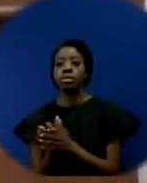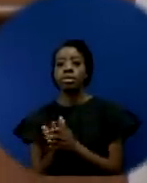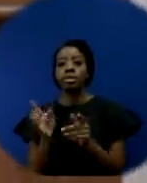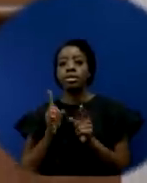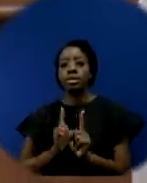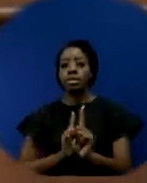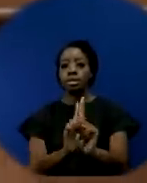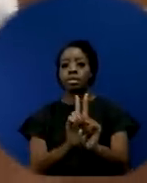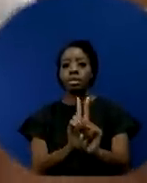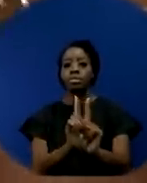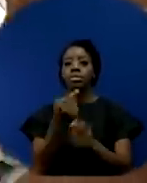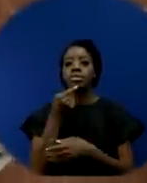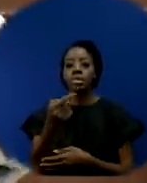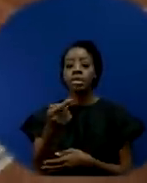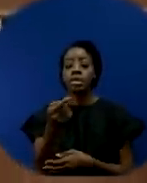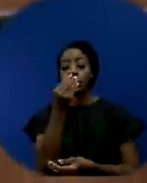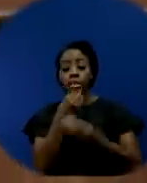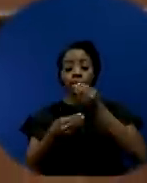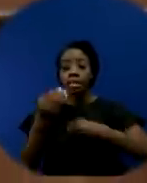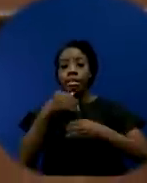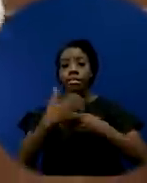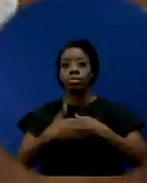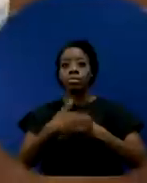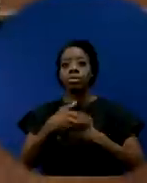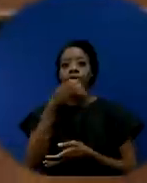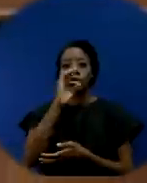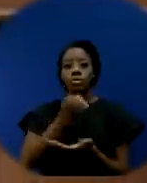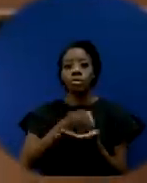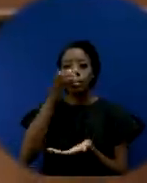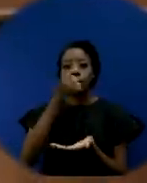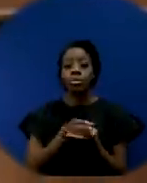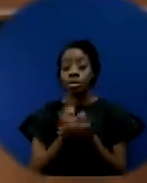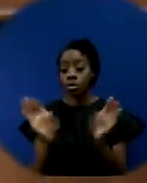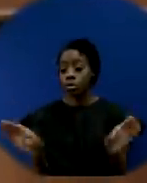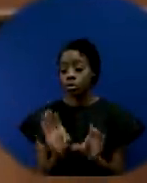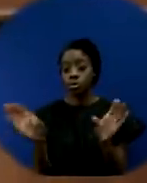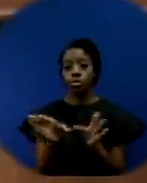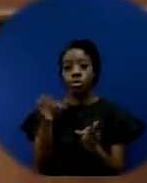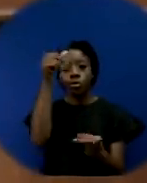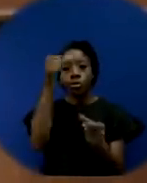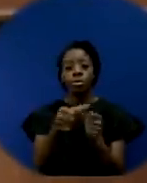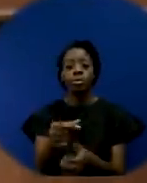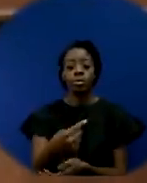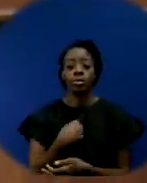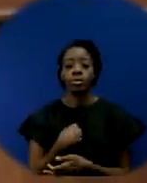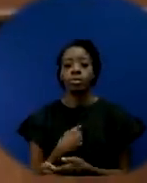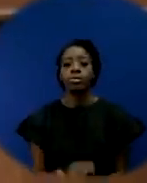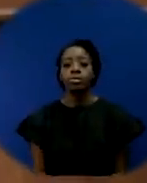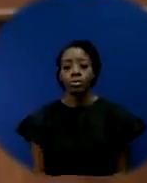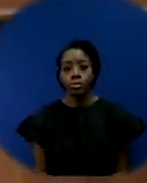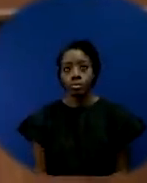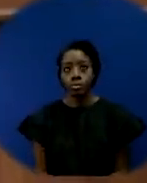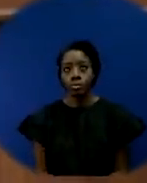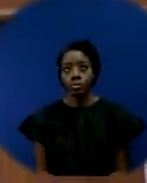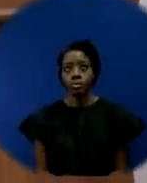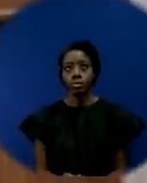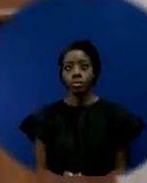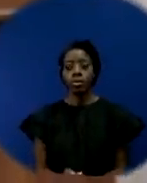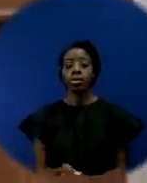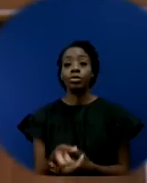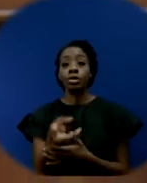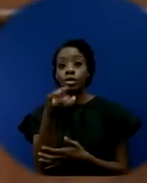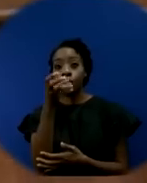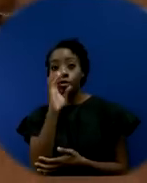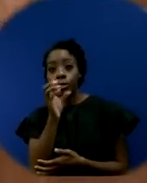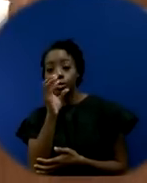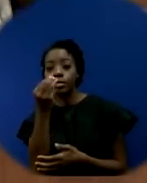and told them to eat of the bread and drink of the cup, doing so in remembrance of him. And as often as they would do that, they would